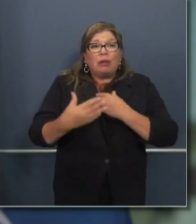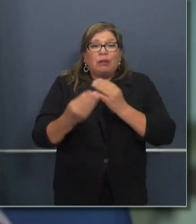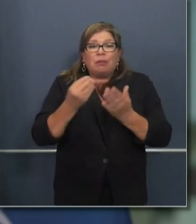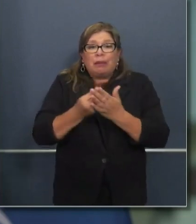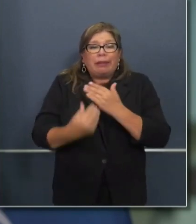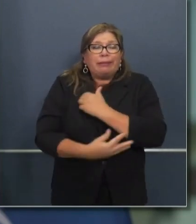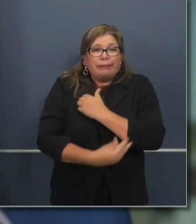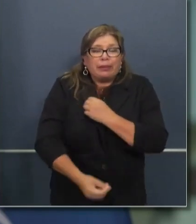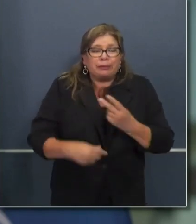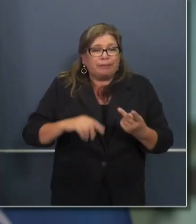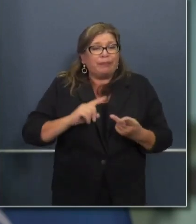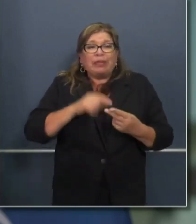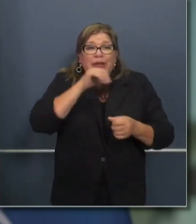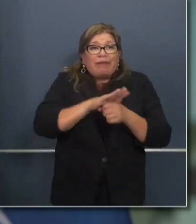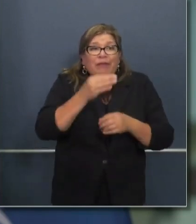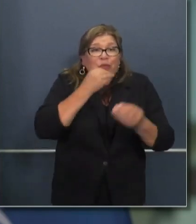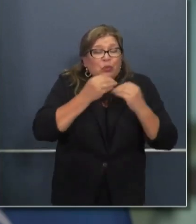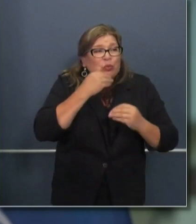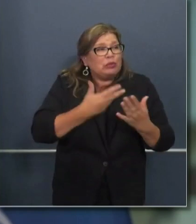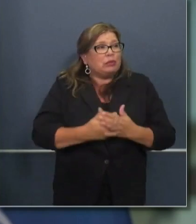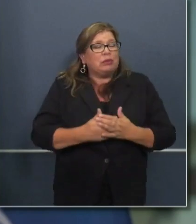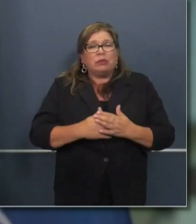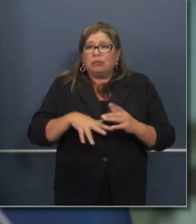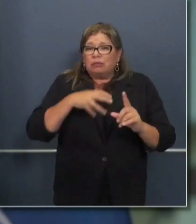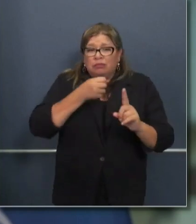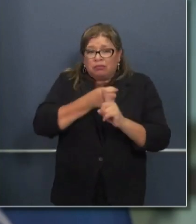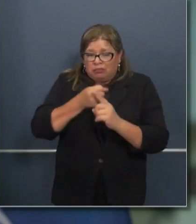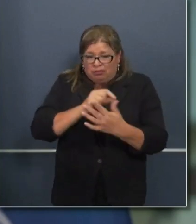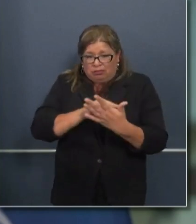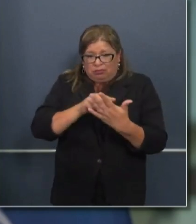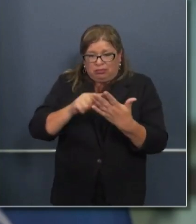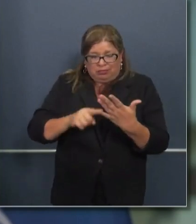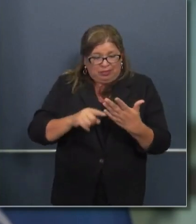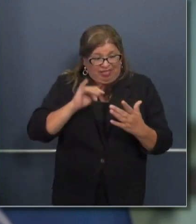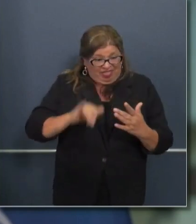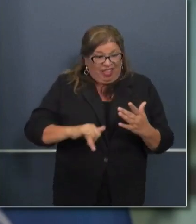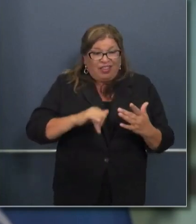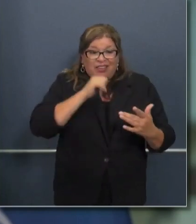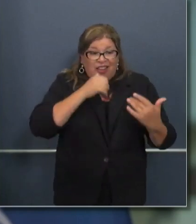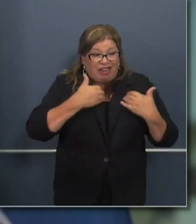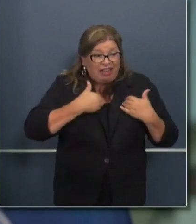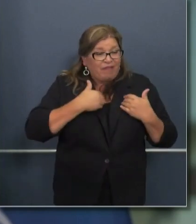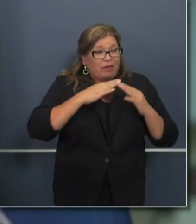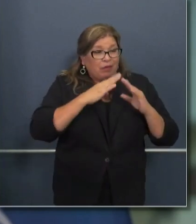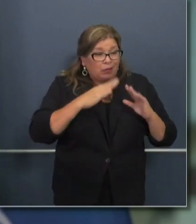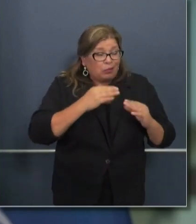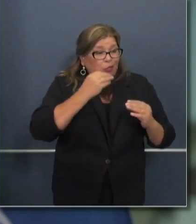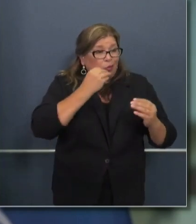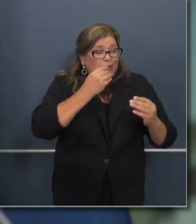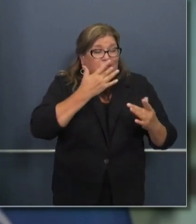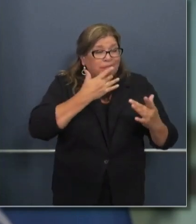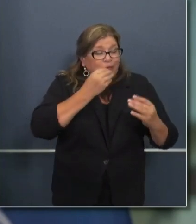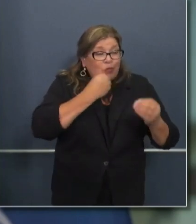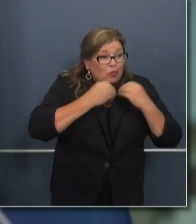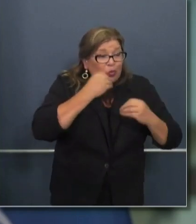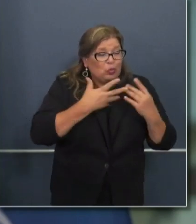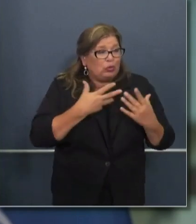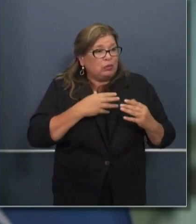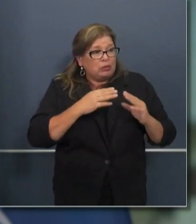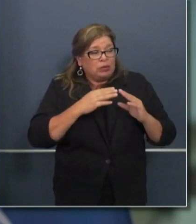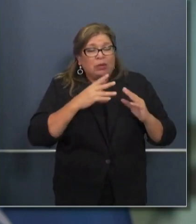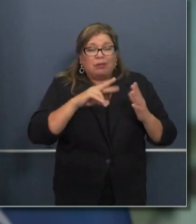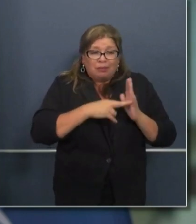disease and have a profound health impact. And so one has to be mindful of that as well. And that's why we've worked hard to